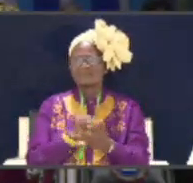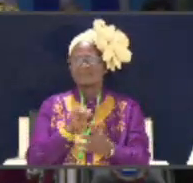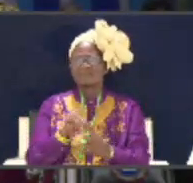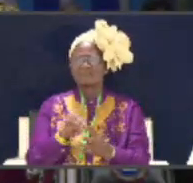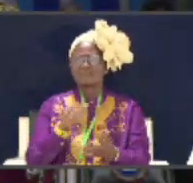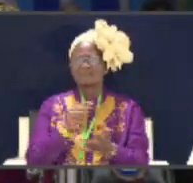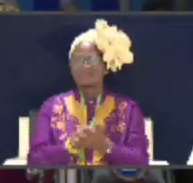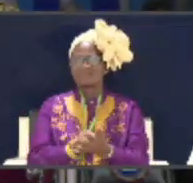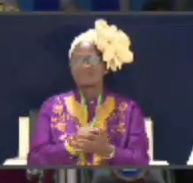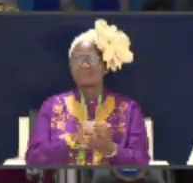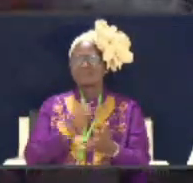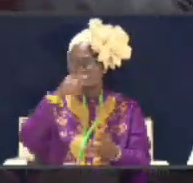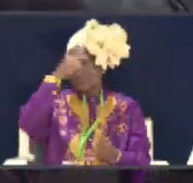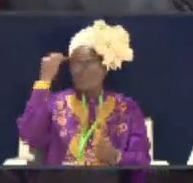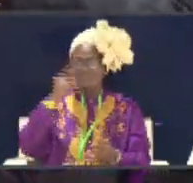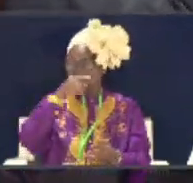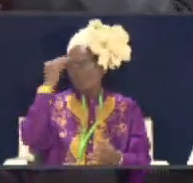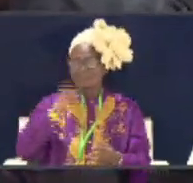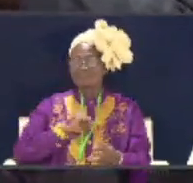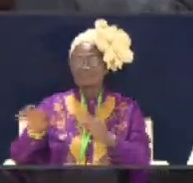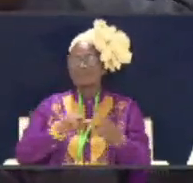it for my family.